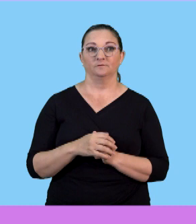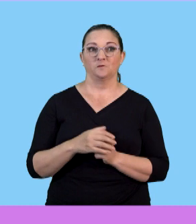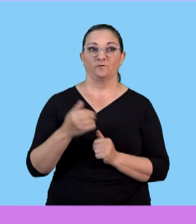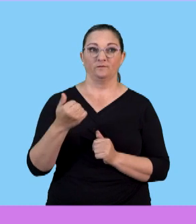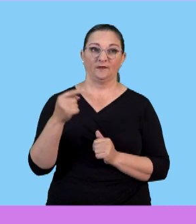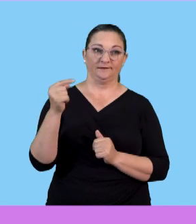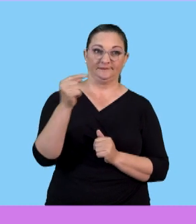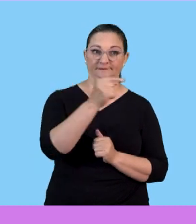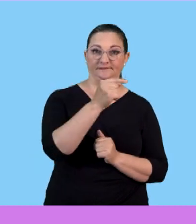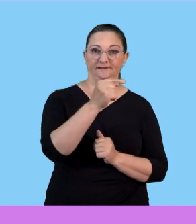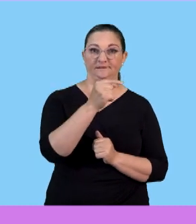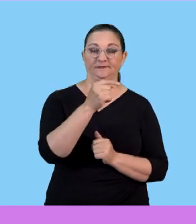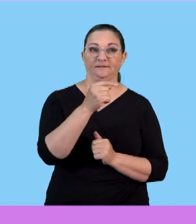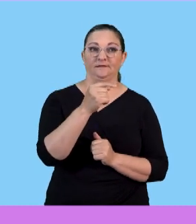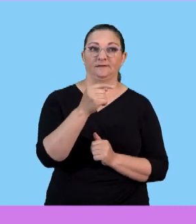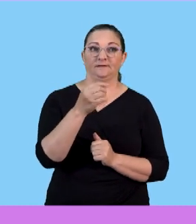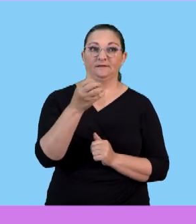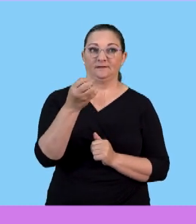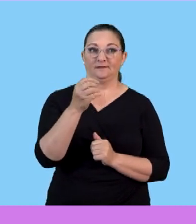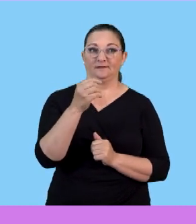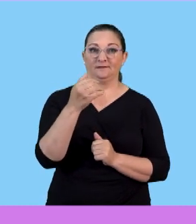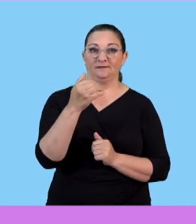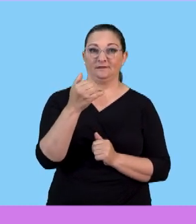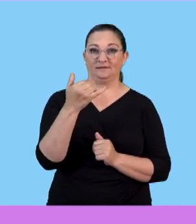Then we go to this part. It's already so